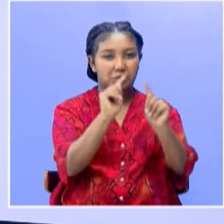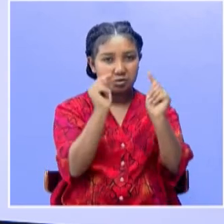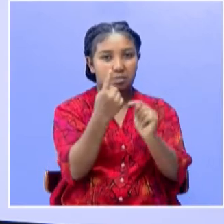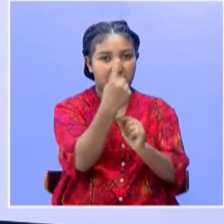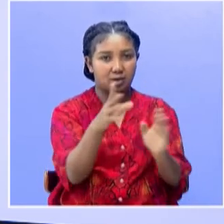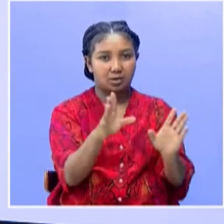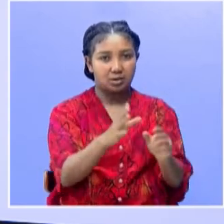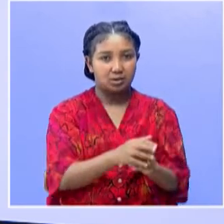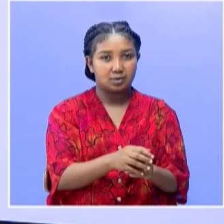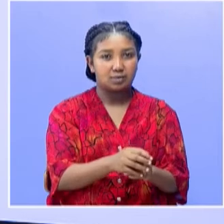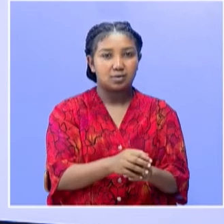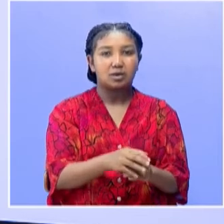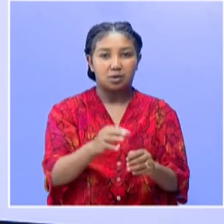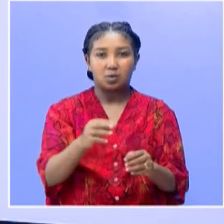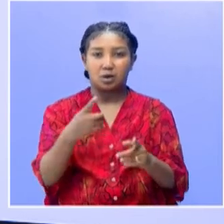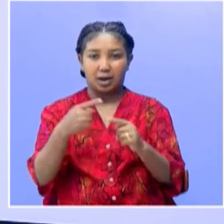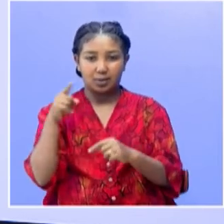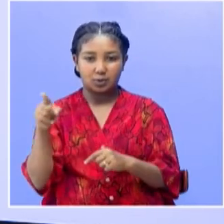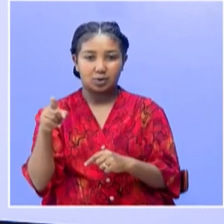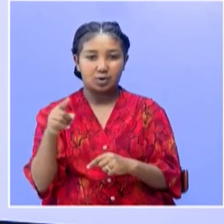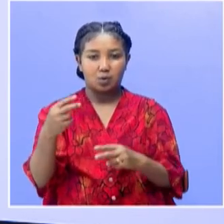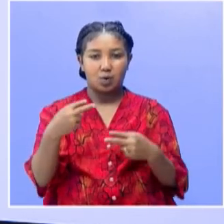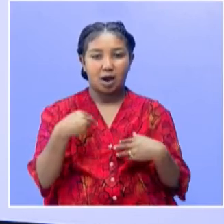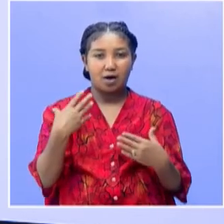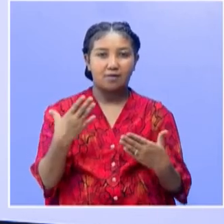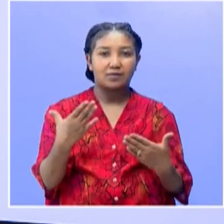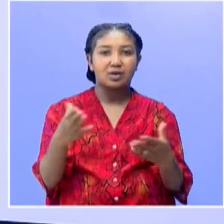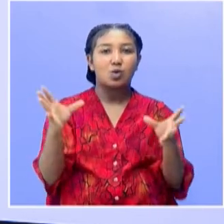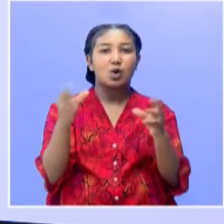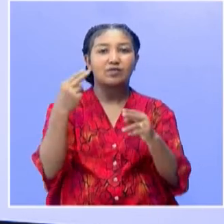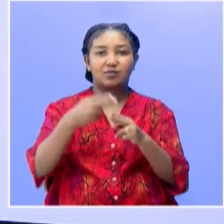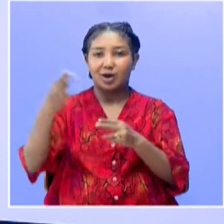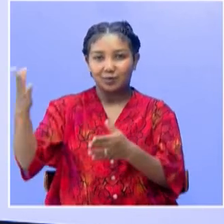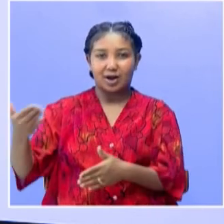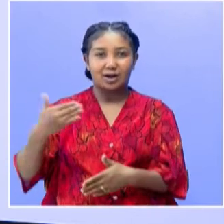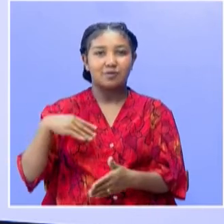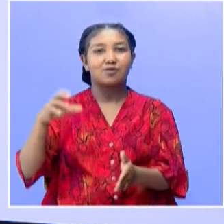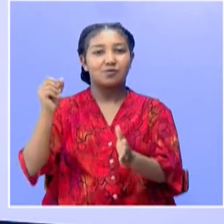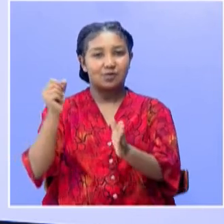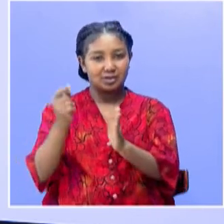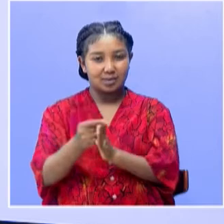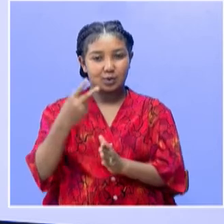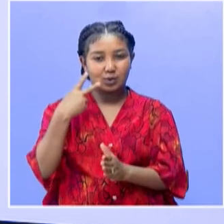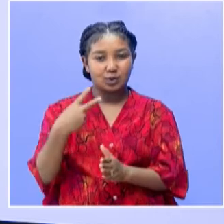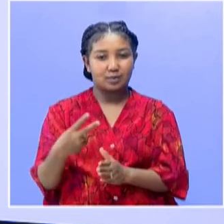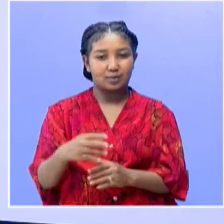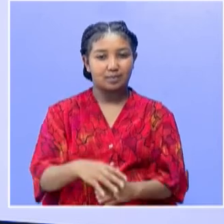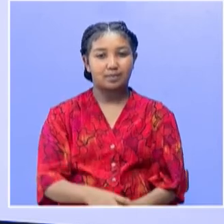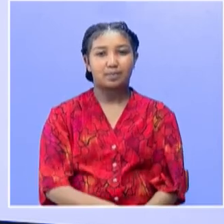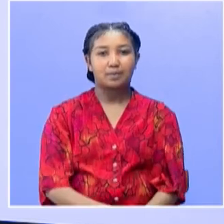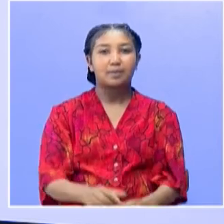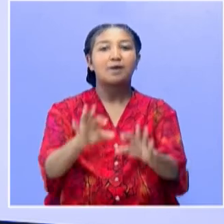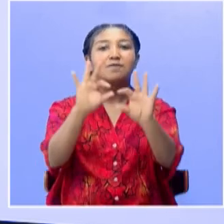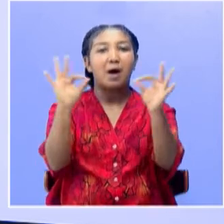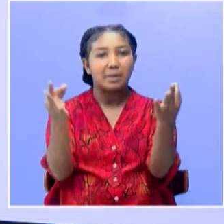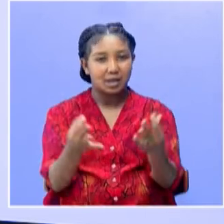the word team. Even when we come here, we have a collective noun here. For example, look, for example,